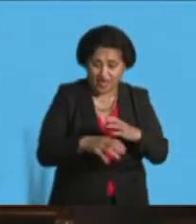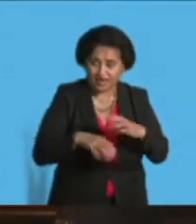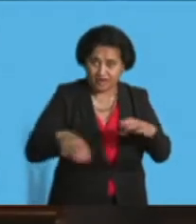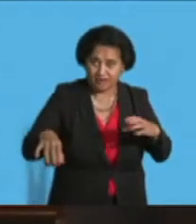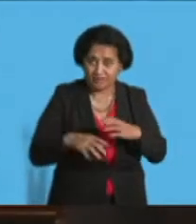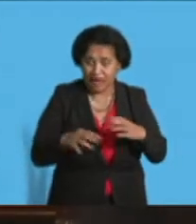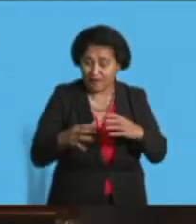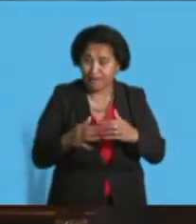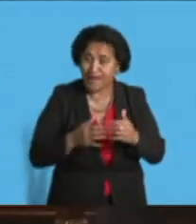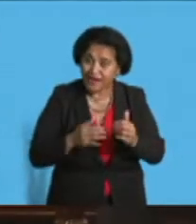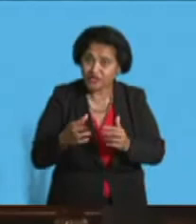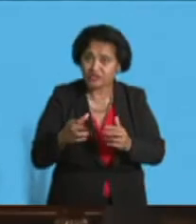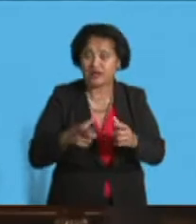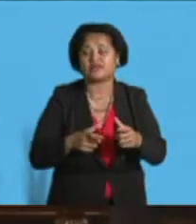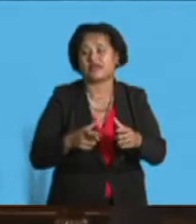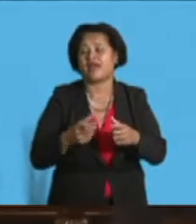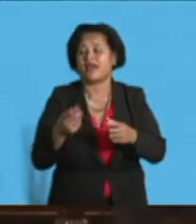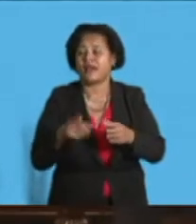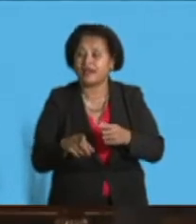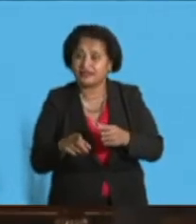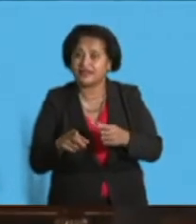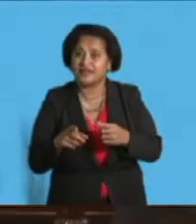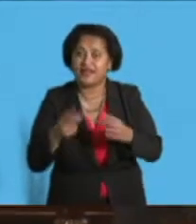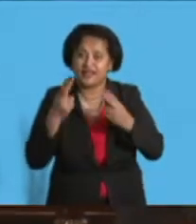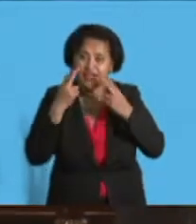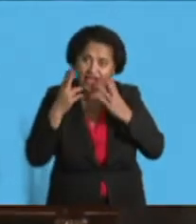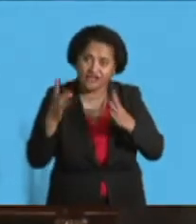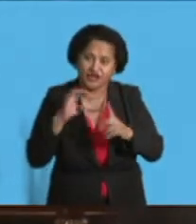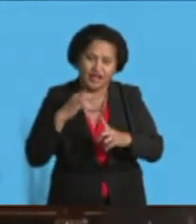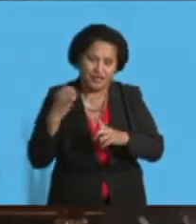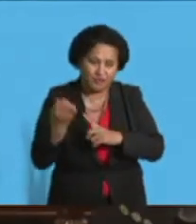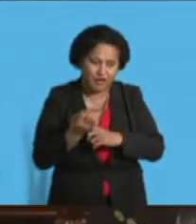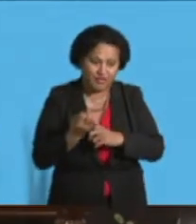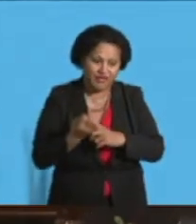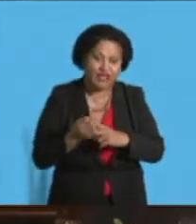Fiji's natural environment. Madam Speaker, as such, the formulation of Ministry